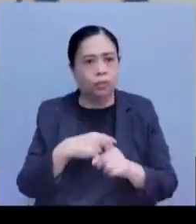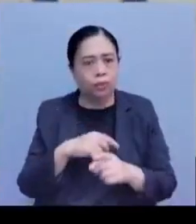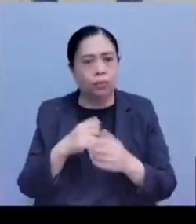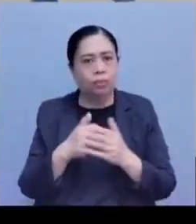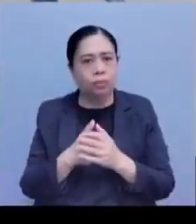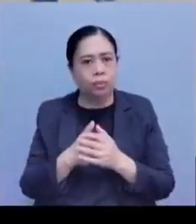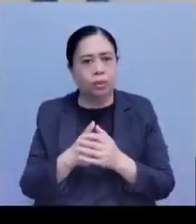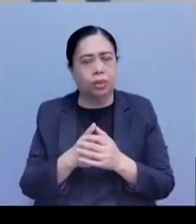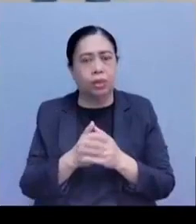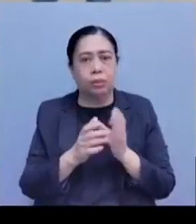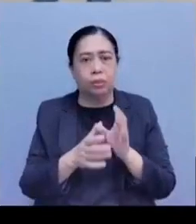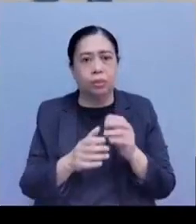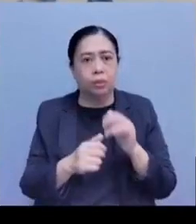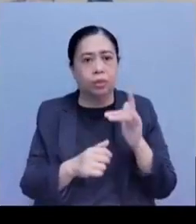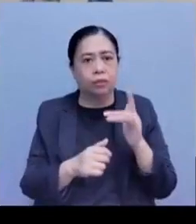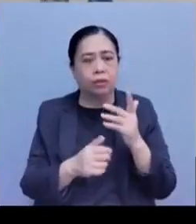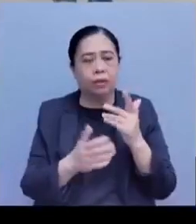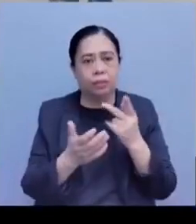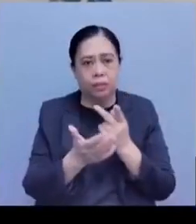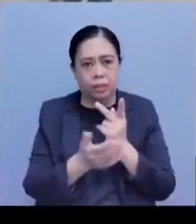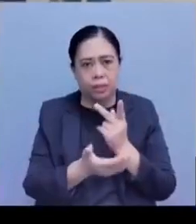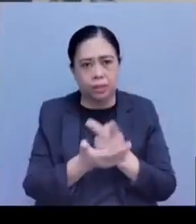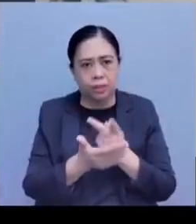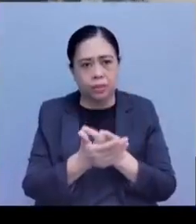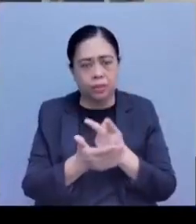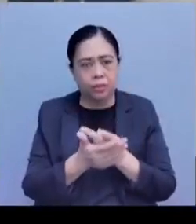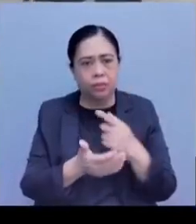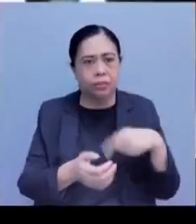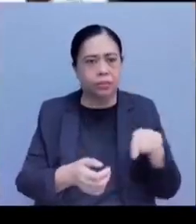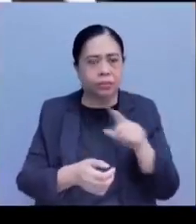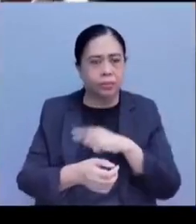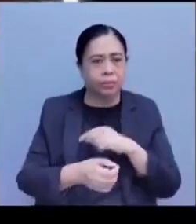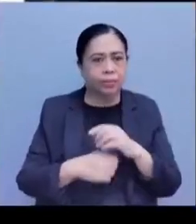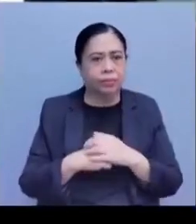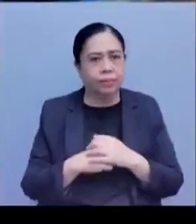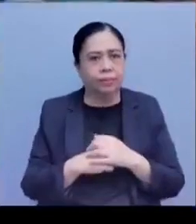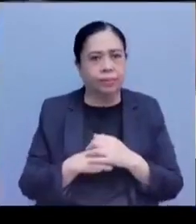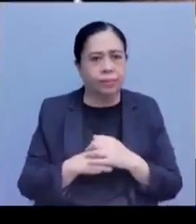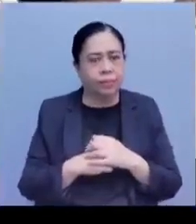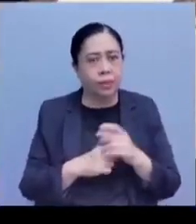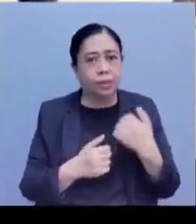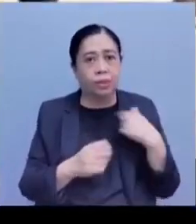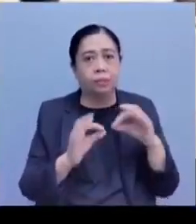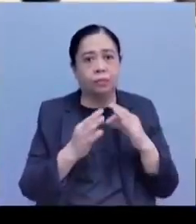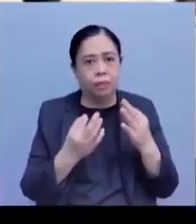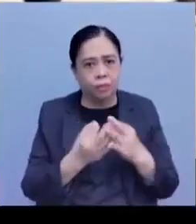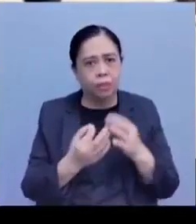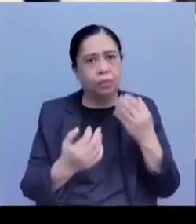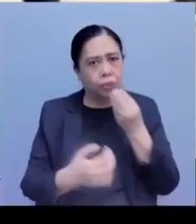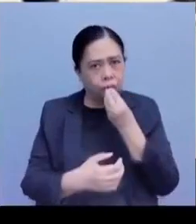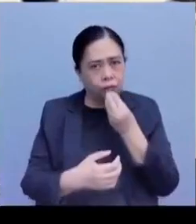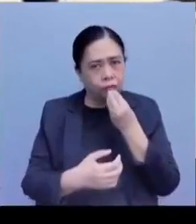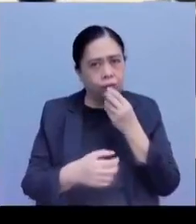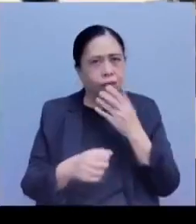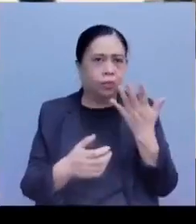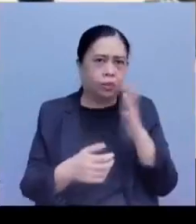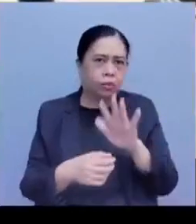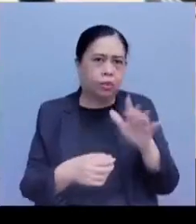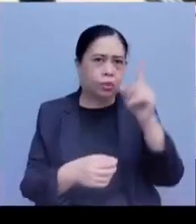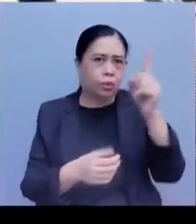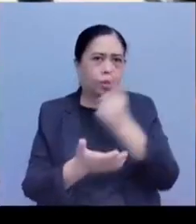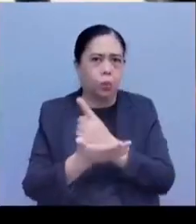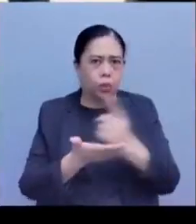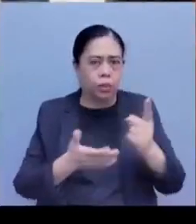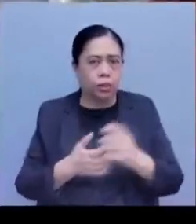says the 25 kilos of rice will ensure that his family will have food on their table for at least a week.